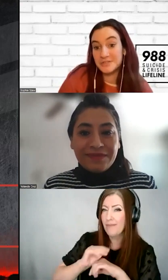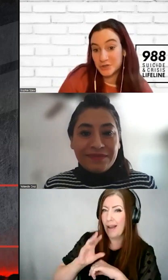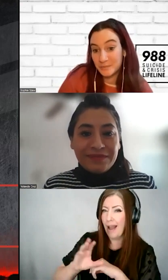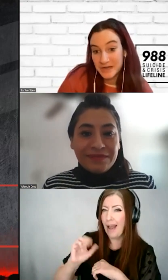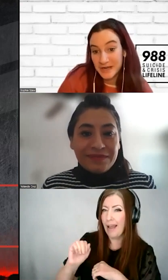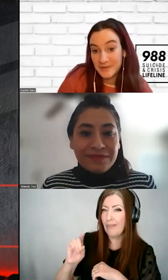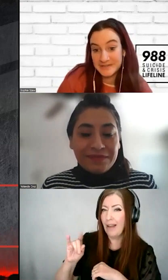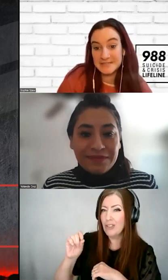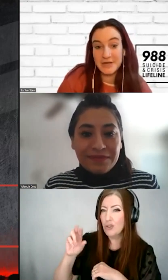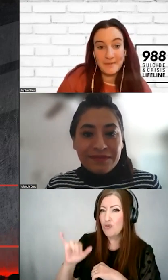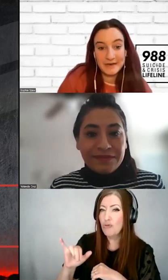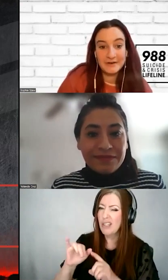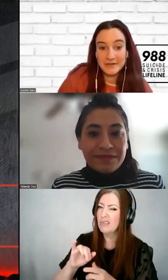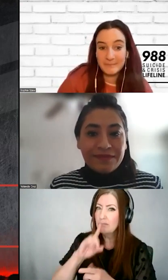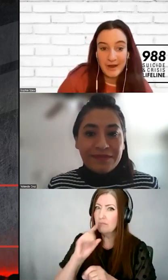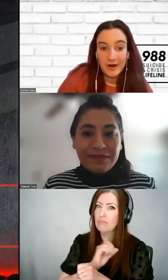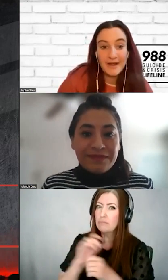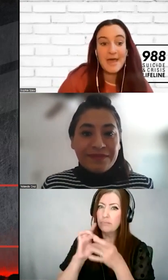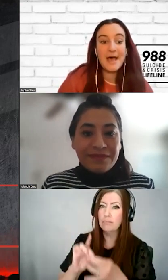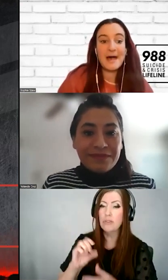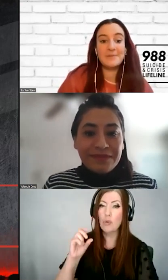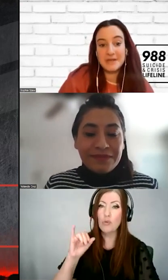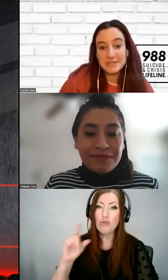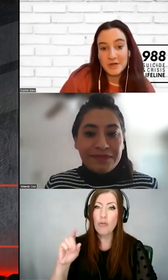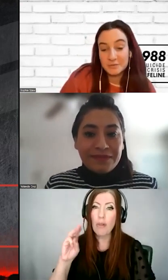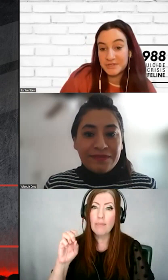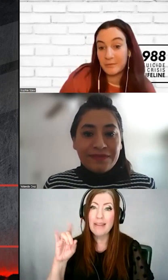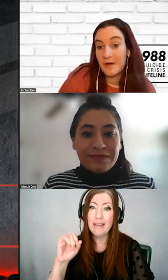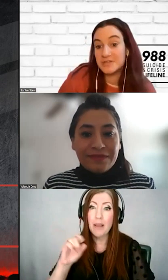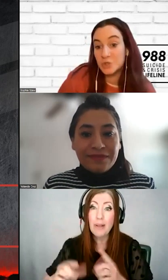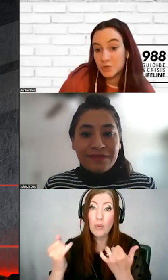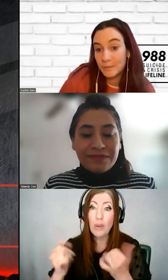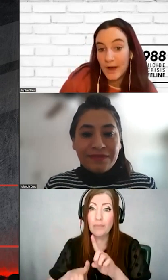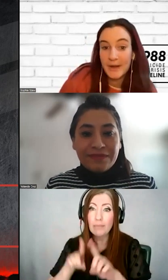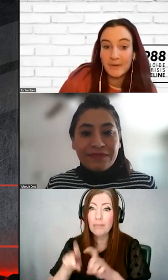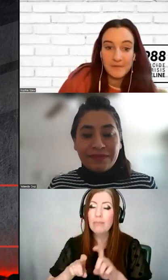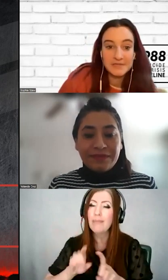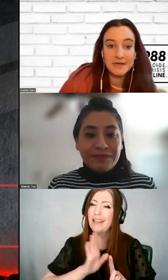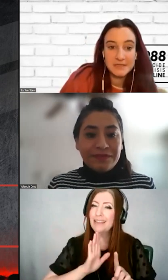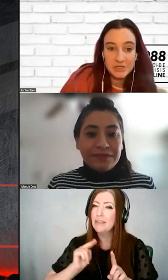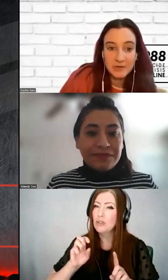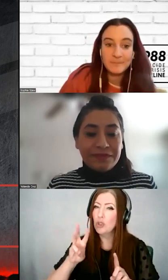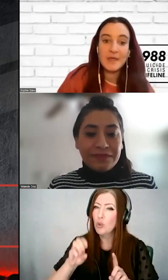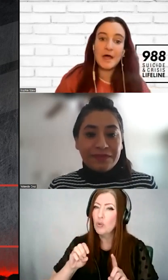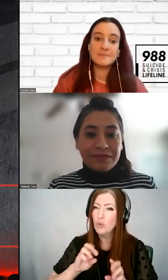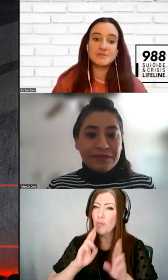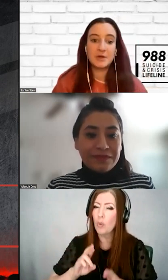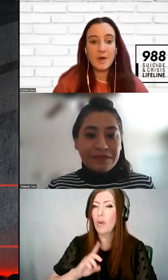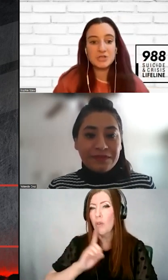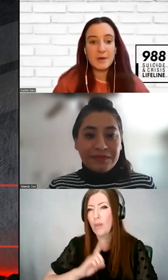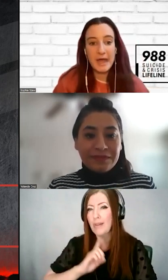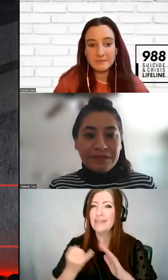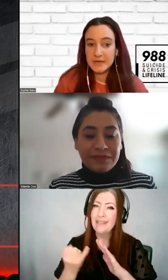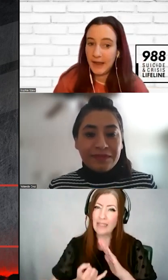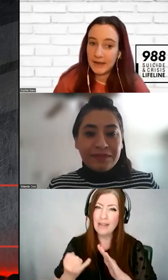on social media because that's a topic near and dear to my heart. But today's question will center around his newest report about loneliness and isolation. So the